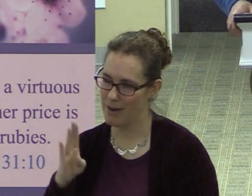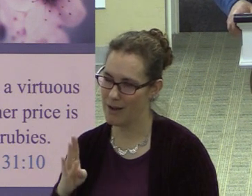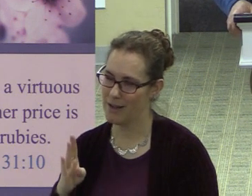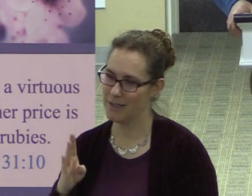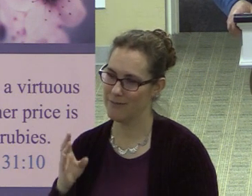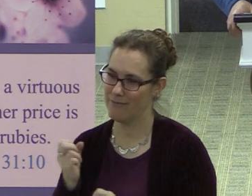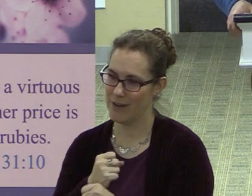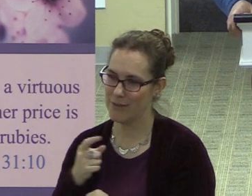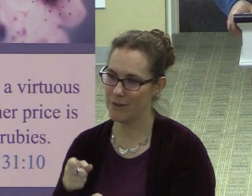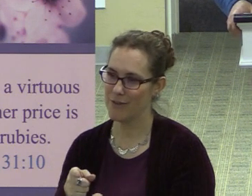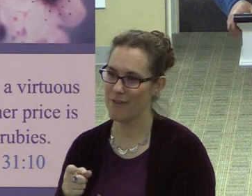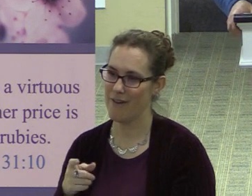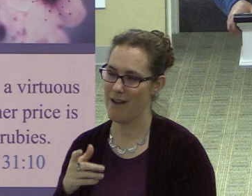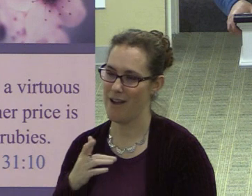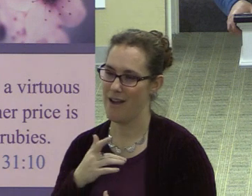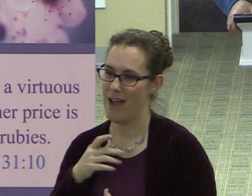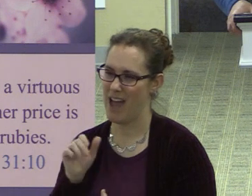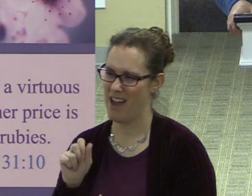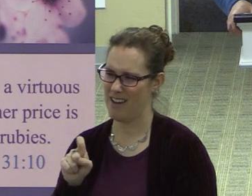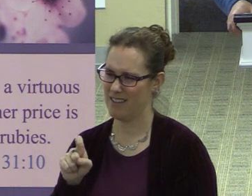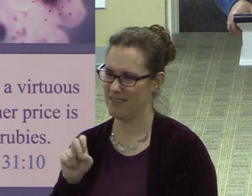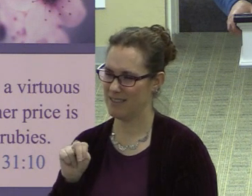Anxiety and worry, fretting,